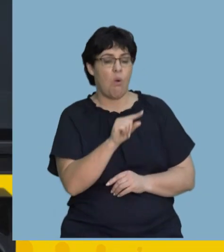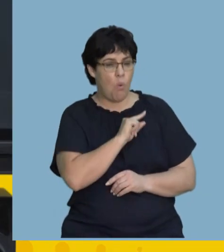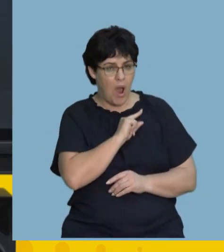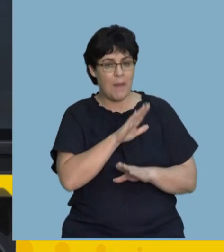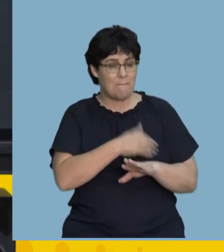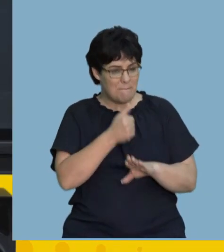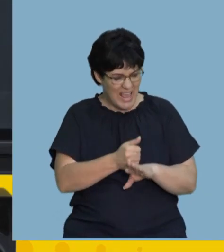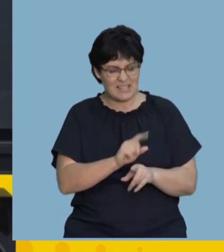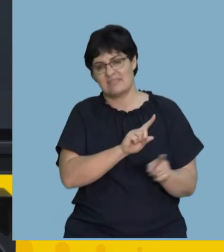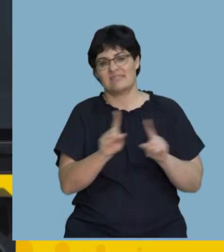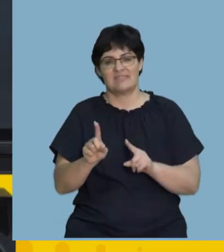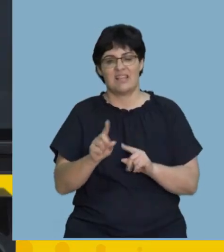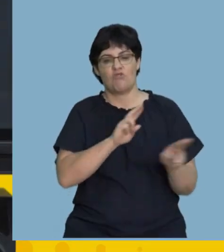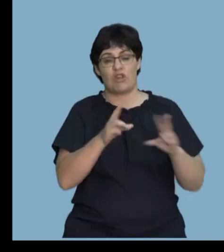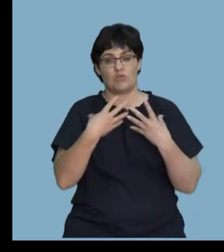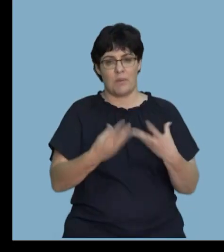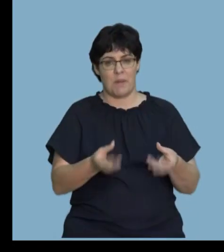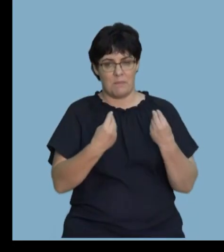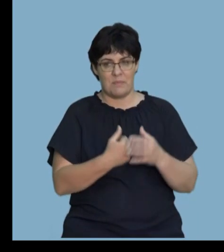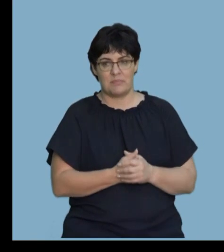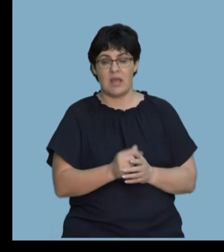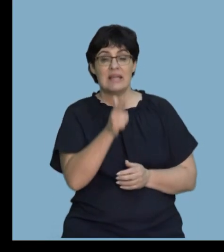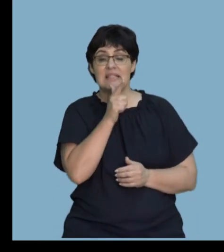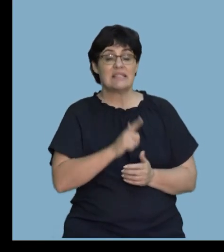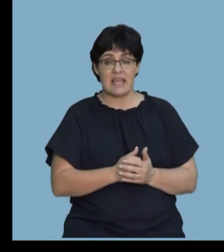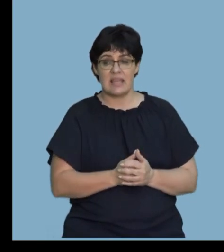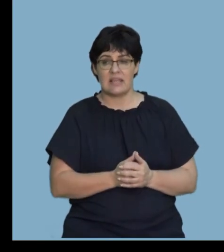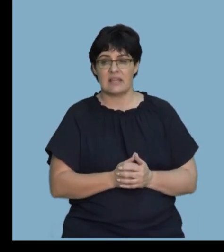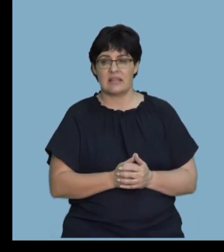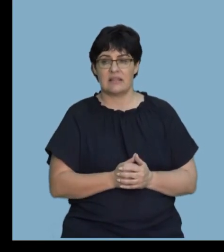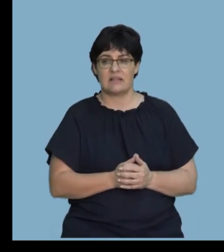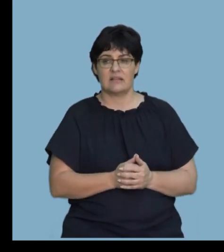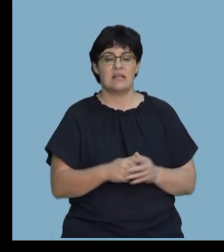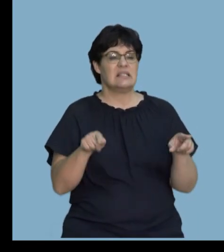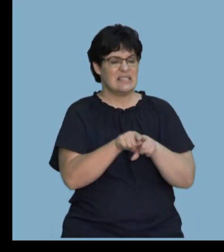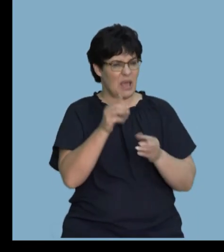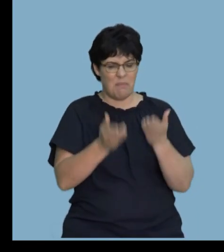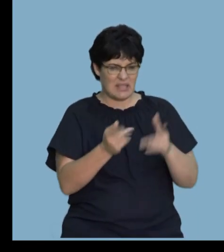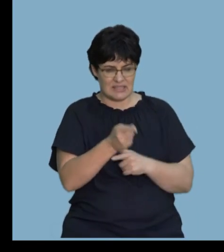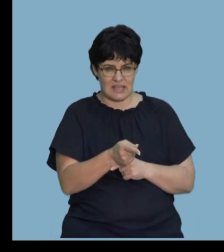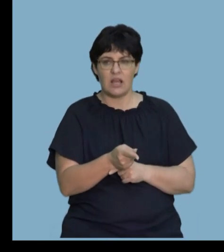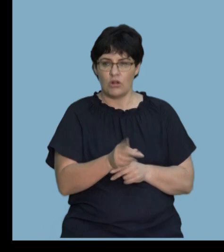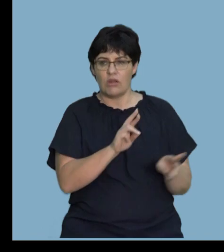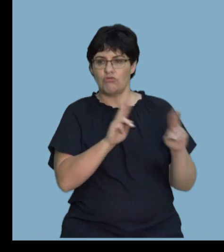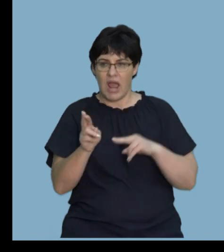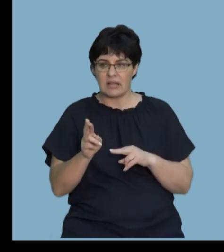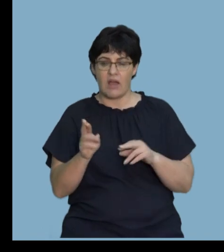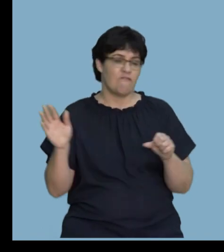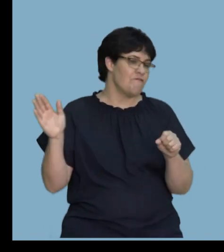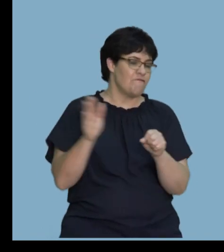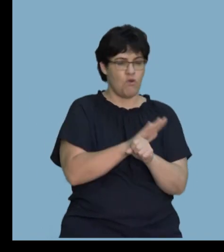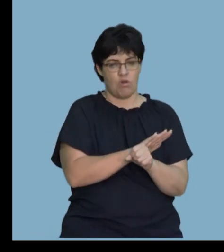of reaction that we are given, right? Then it says here, it's same mass is allowed to react completely. That's